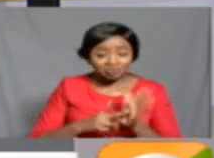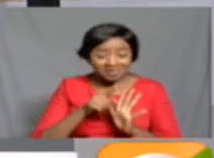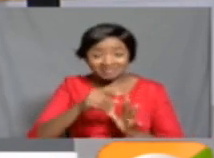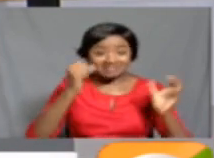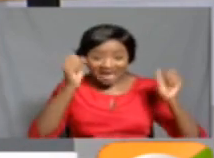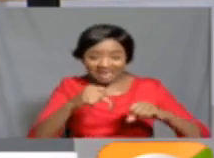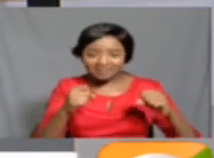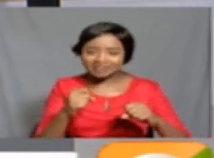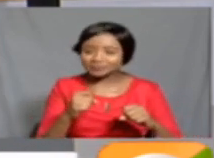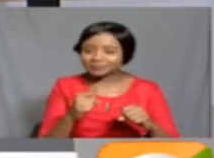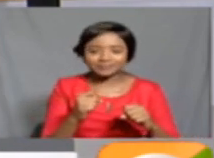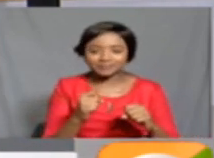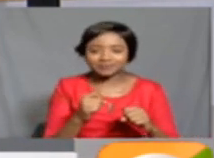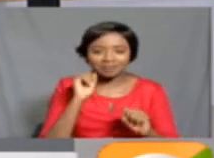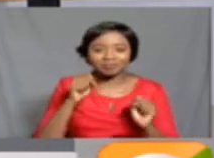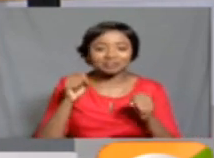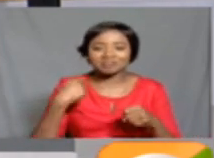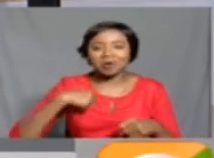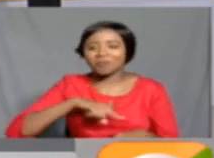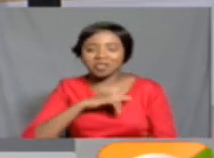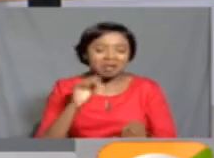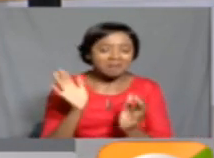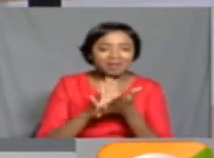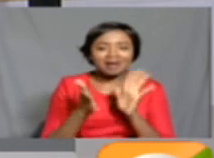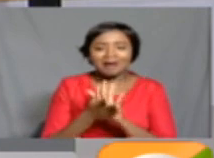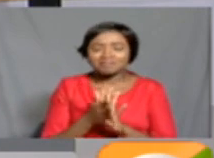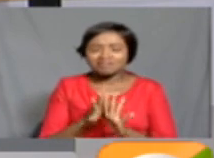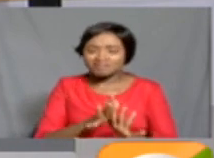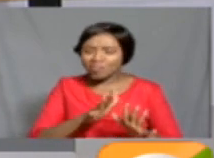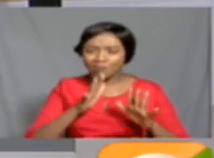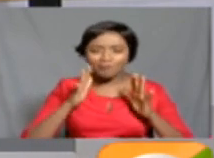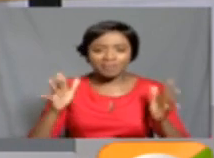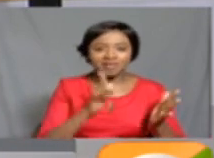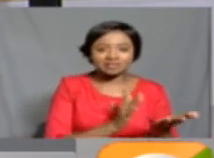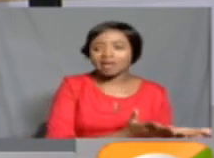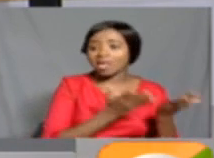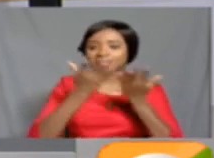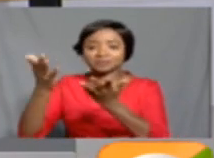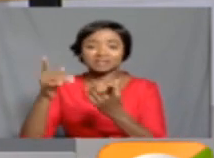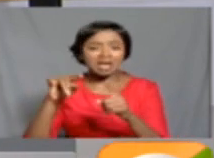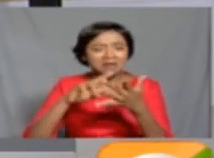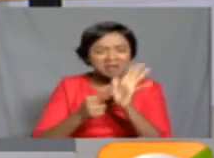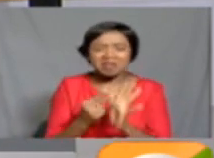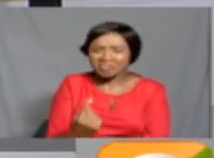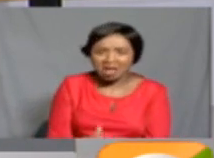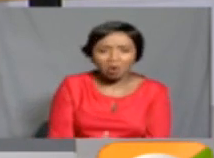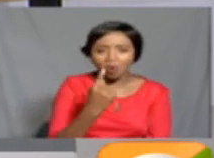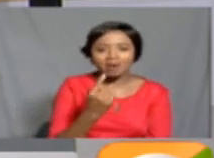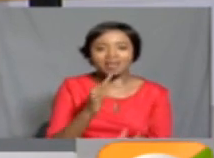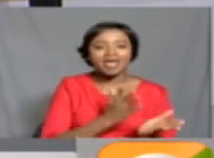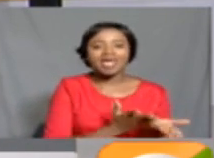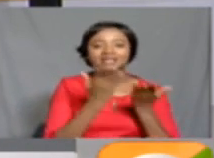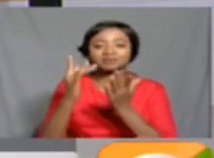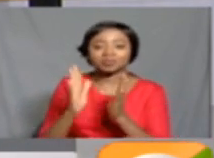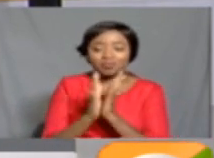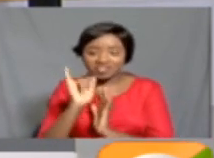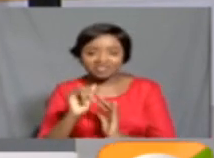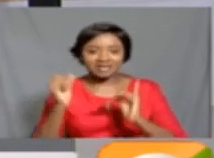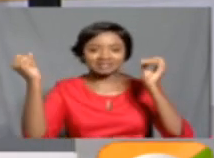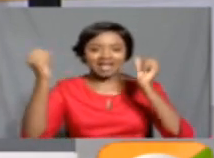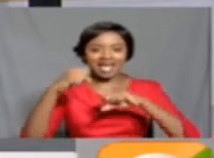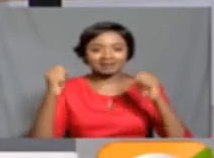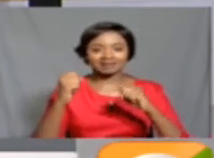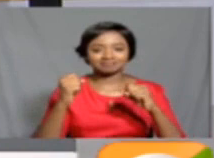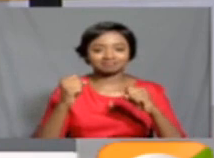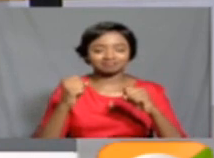this could make us actually the biggest exporters, and so far the only exporters with this deal so far to